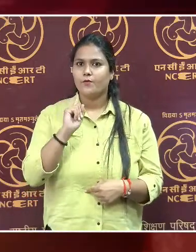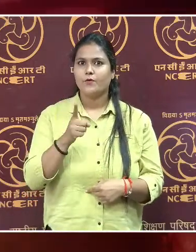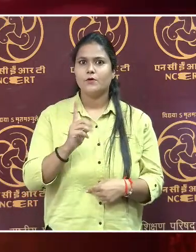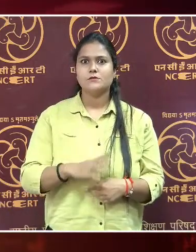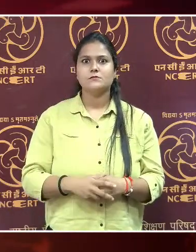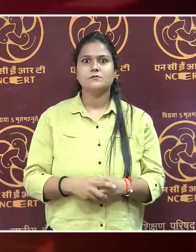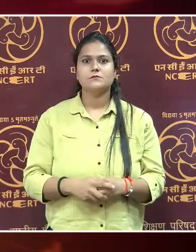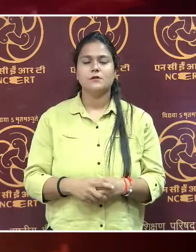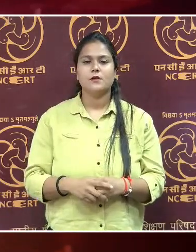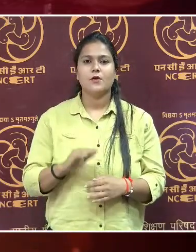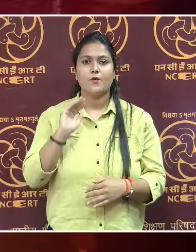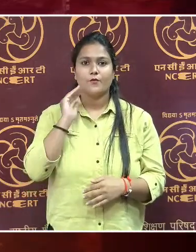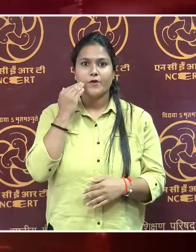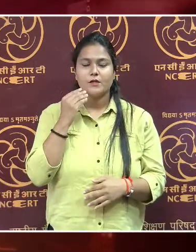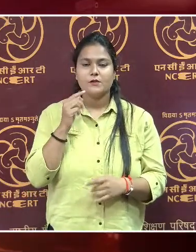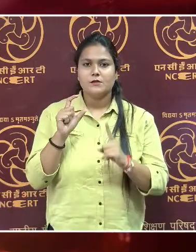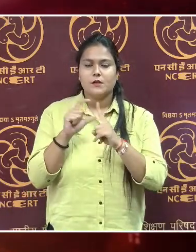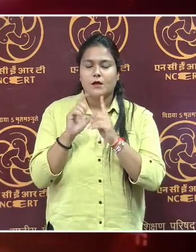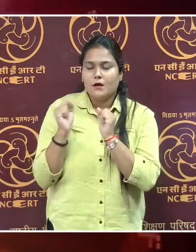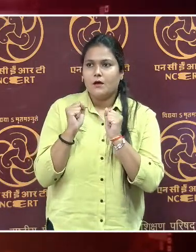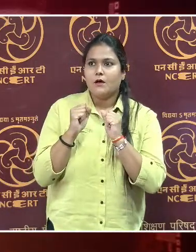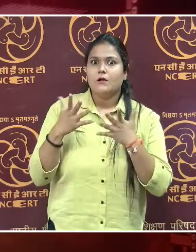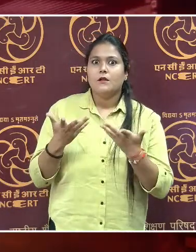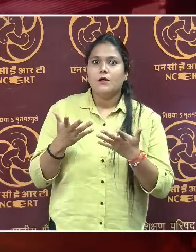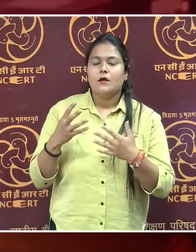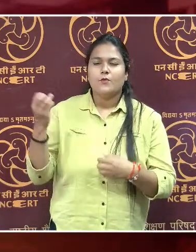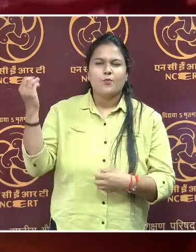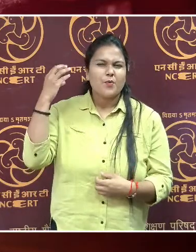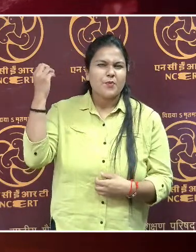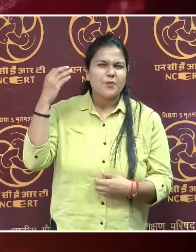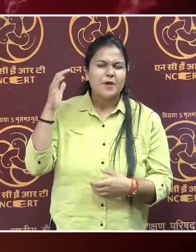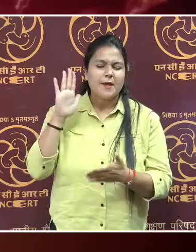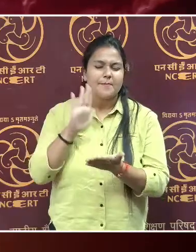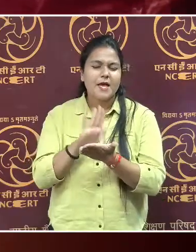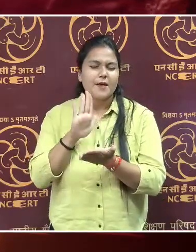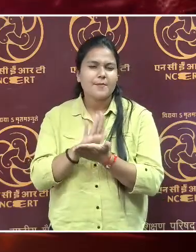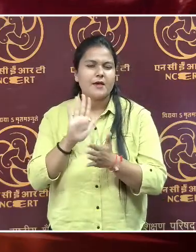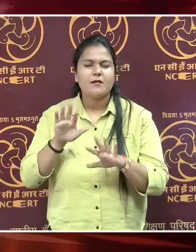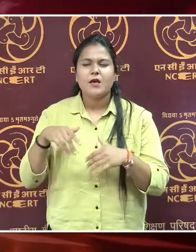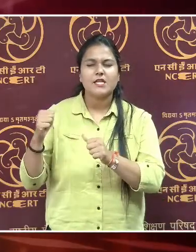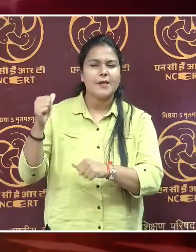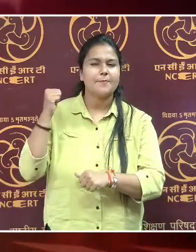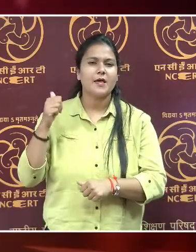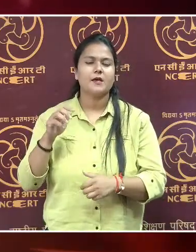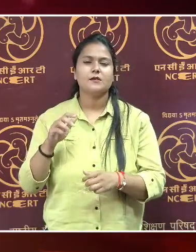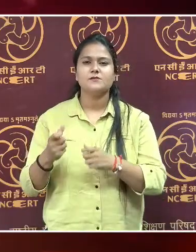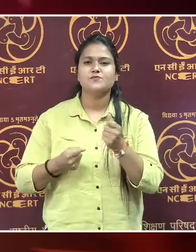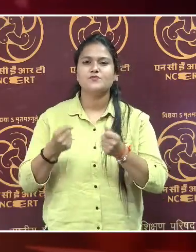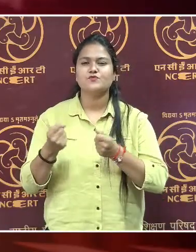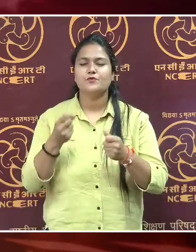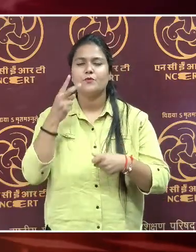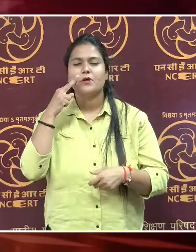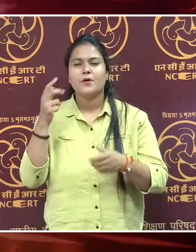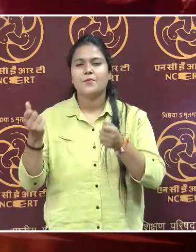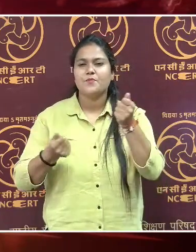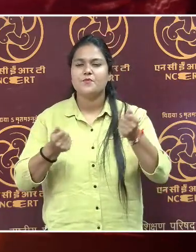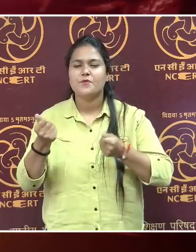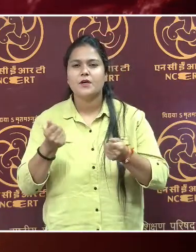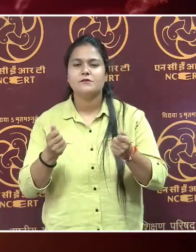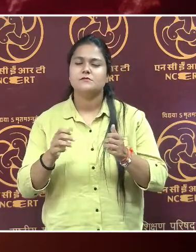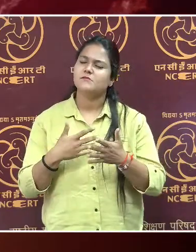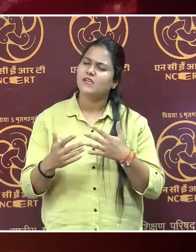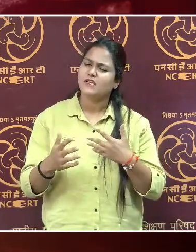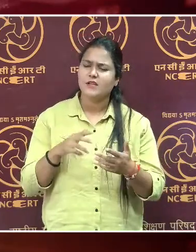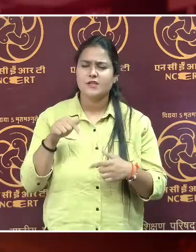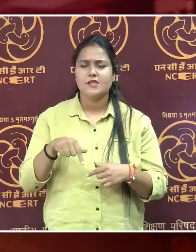if some danger is happening around, some honking sound of the bus is there from back or any vehicle, we get to know that's the main function.